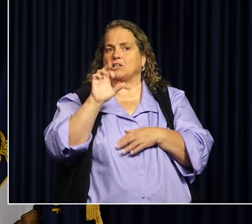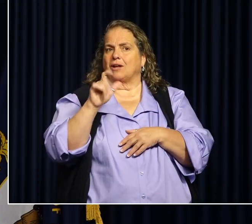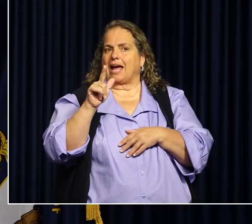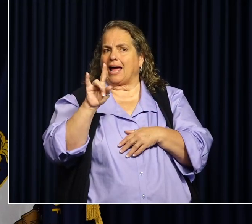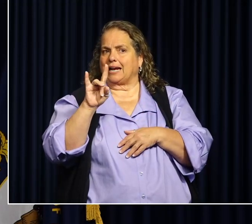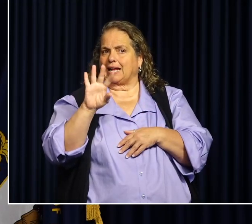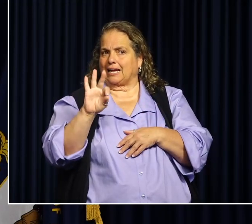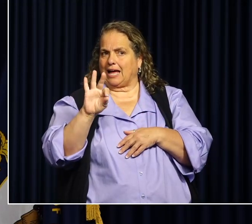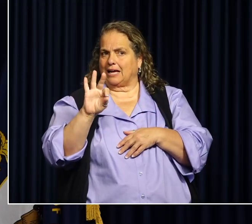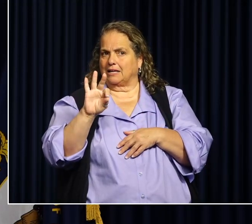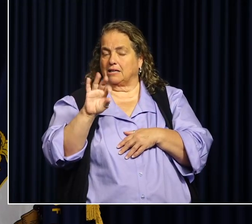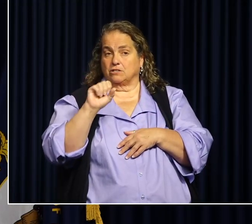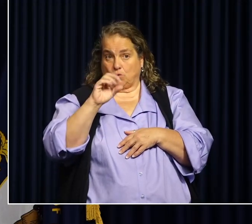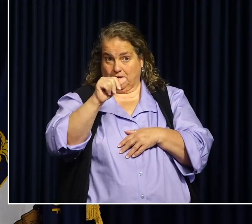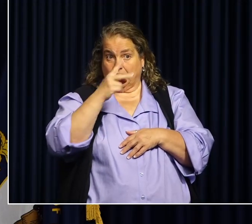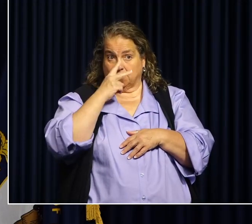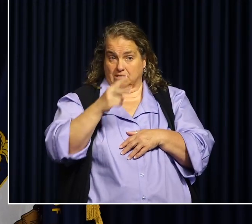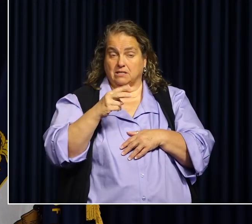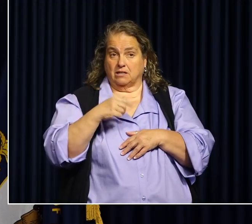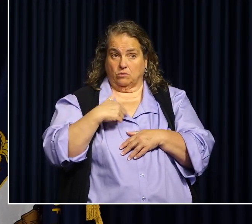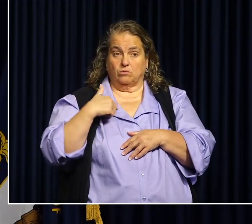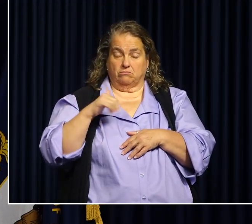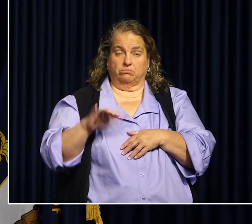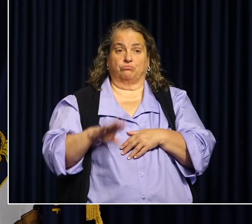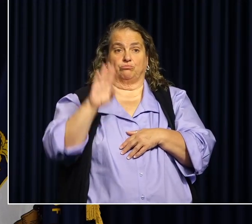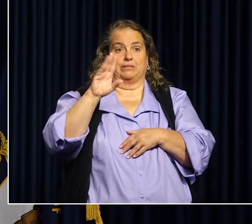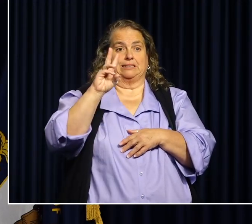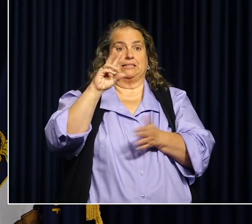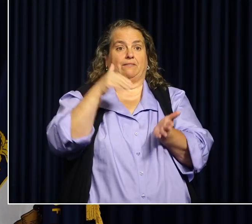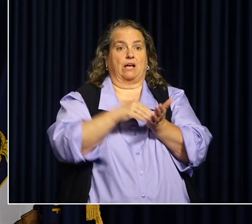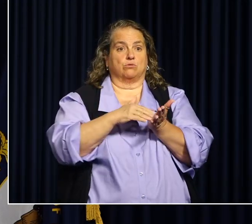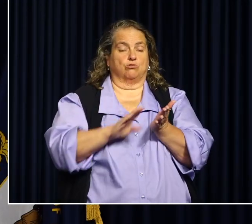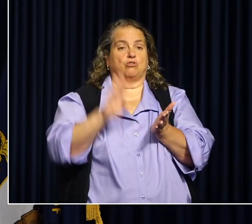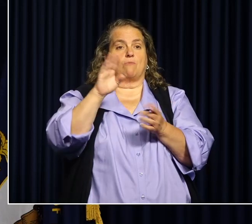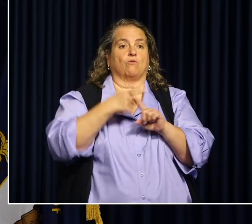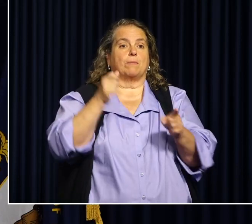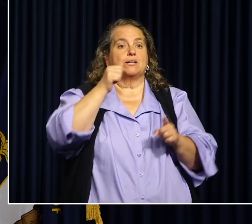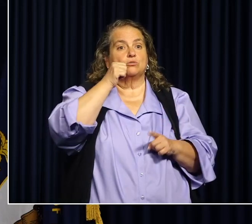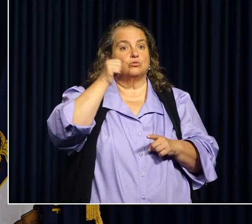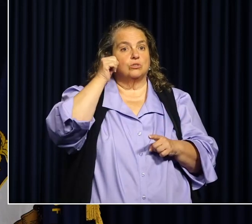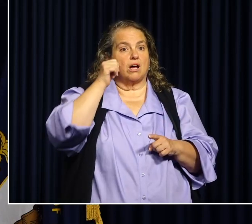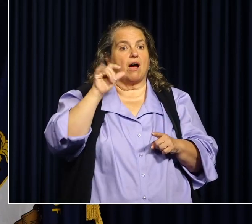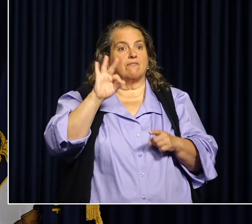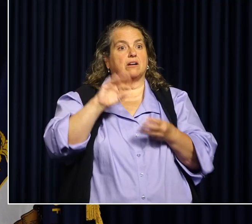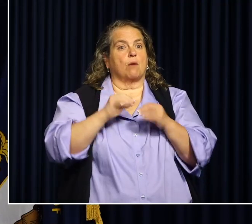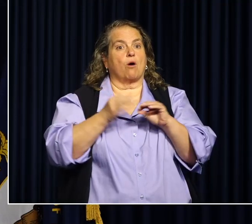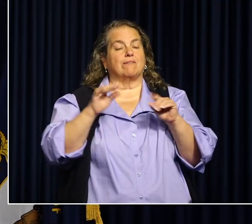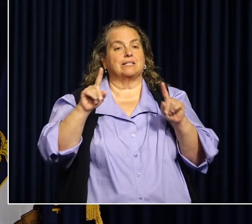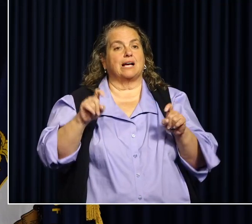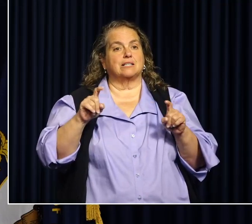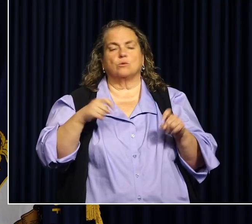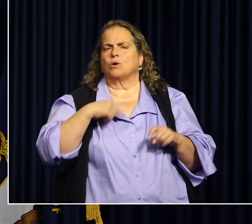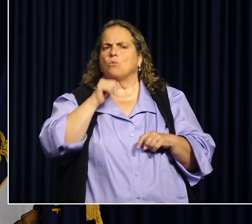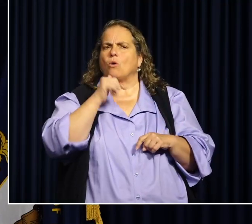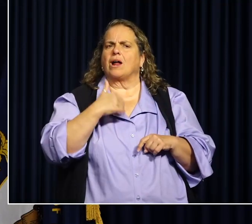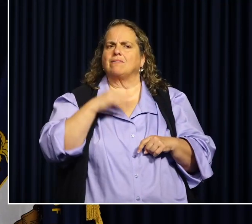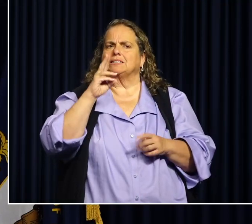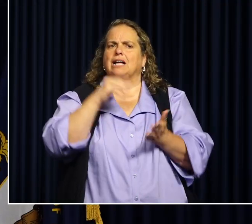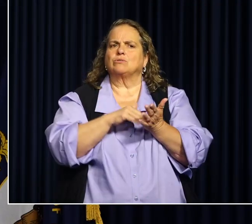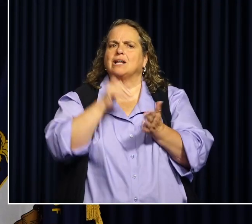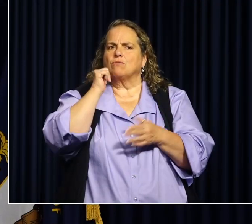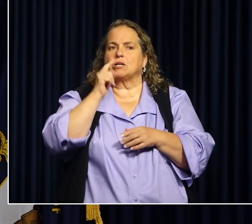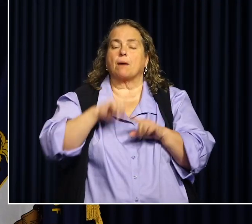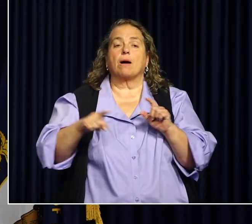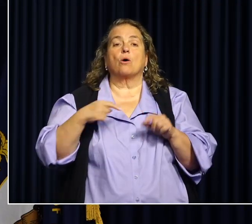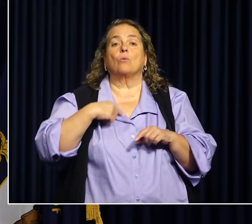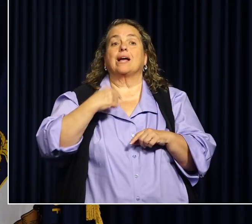127,689. So as you can see, that's about a 6,000 jump from yesterday. We won't have 6,000 every day, but I tell you what, we're